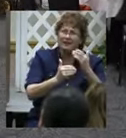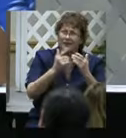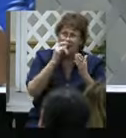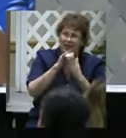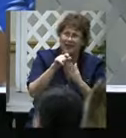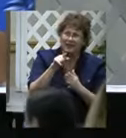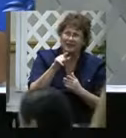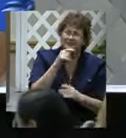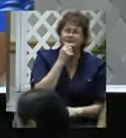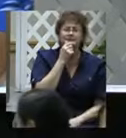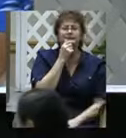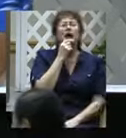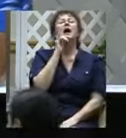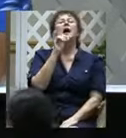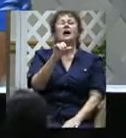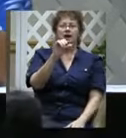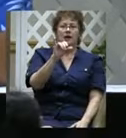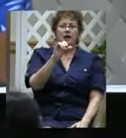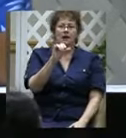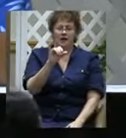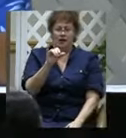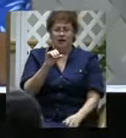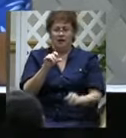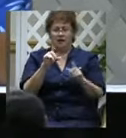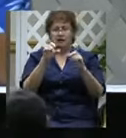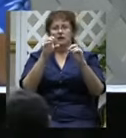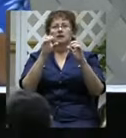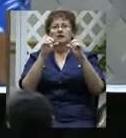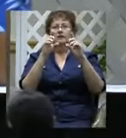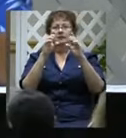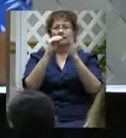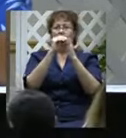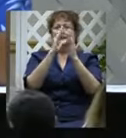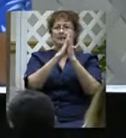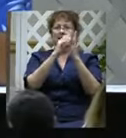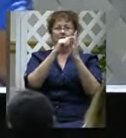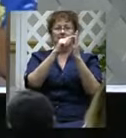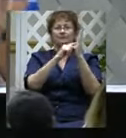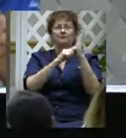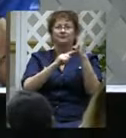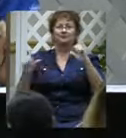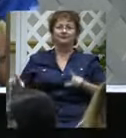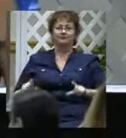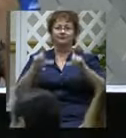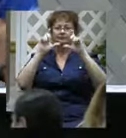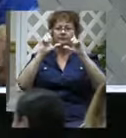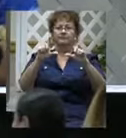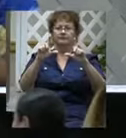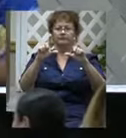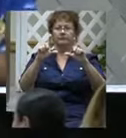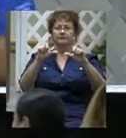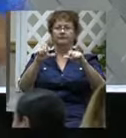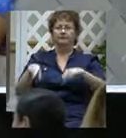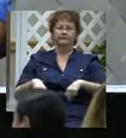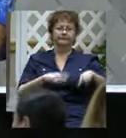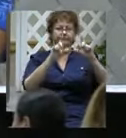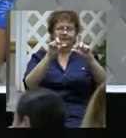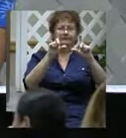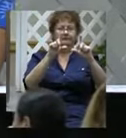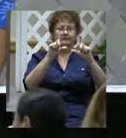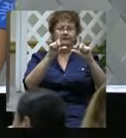Okay, so I think what we're getting at is documents that don't only have boilerplate text, but also have very specific